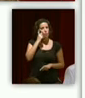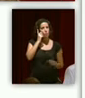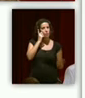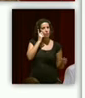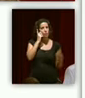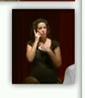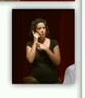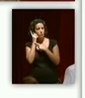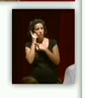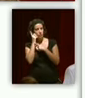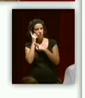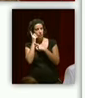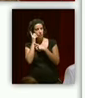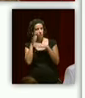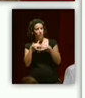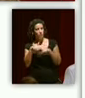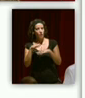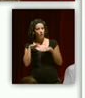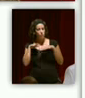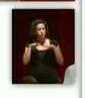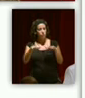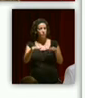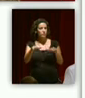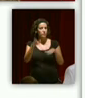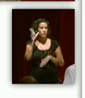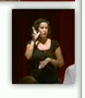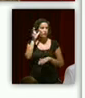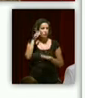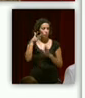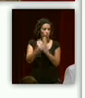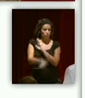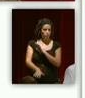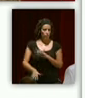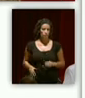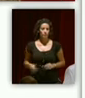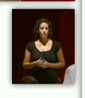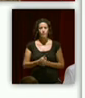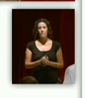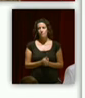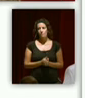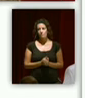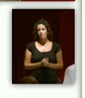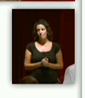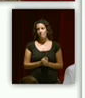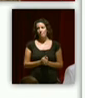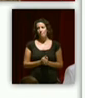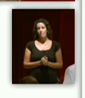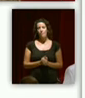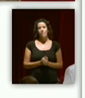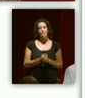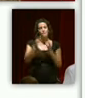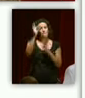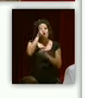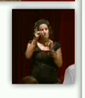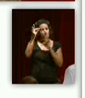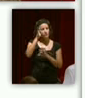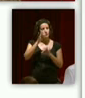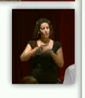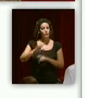must enable me to send information to the smartphone so that they can synchronize, the smartphone can